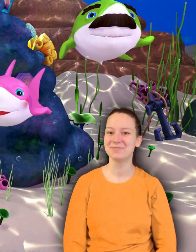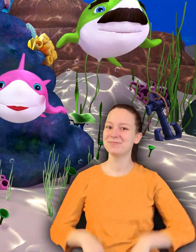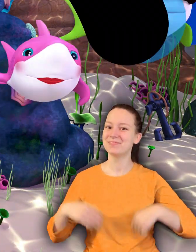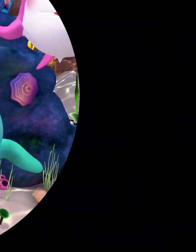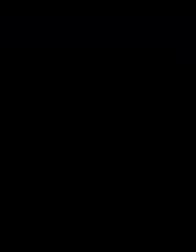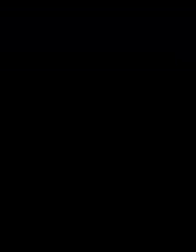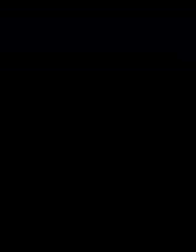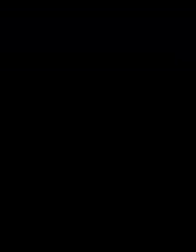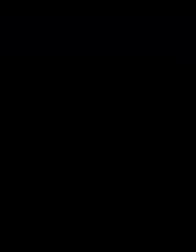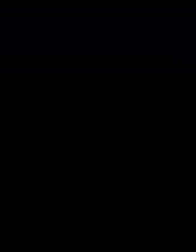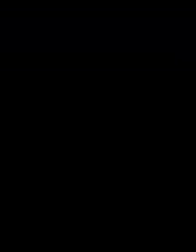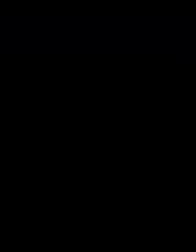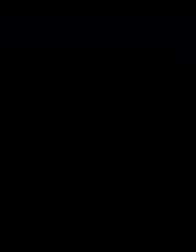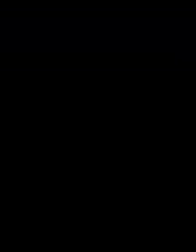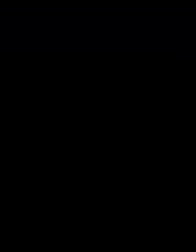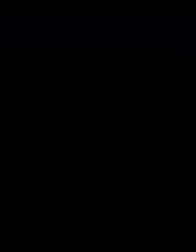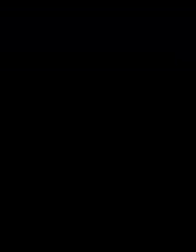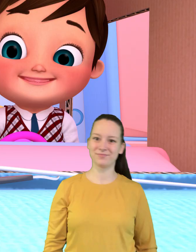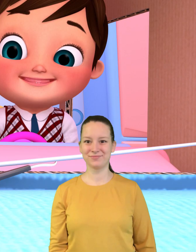thank you